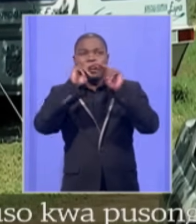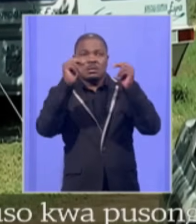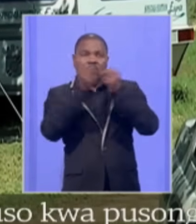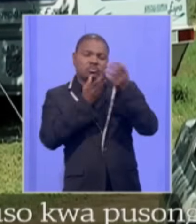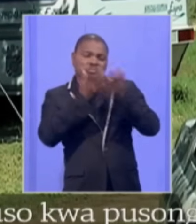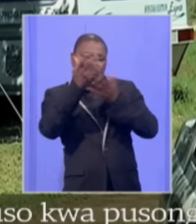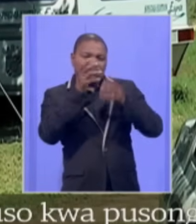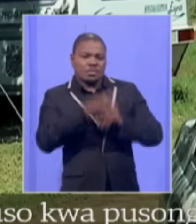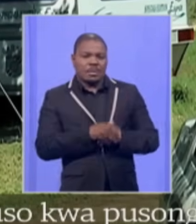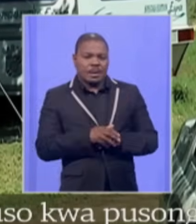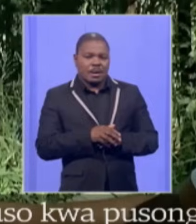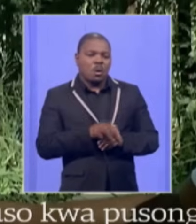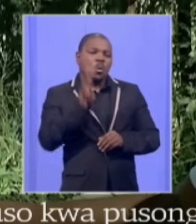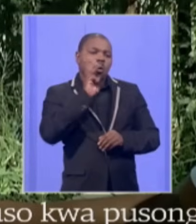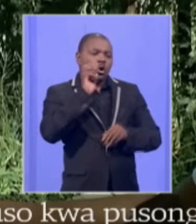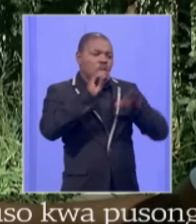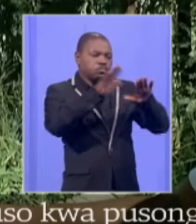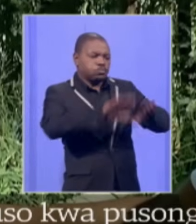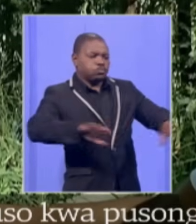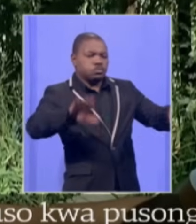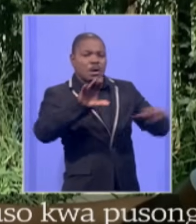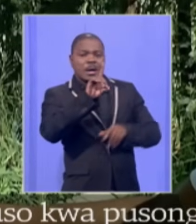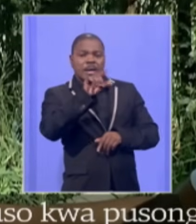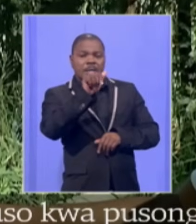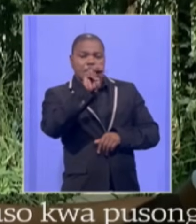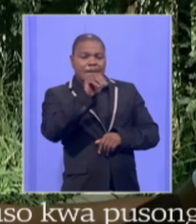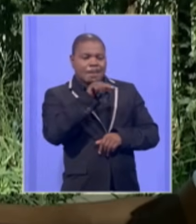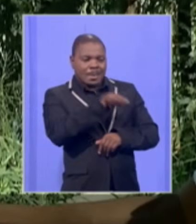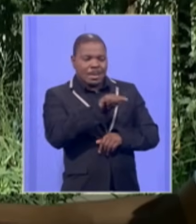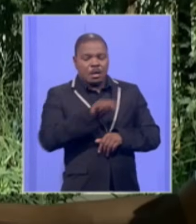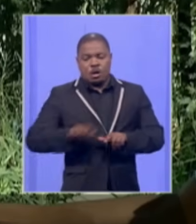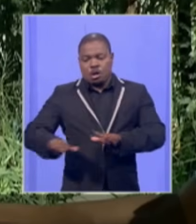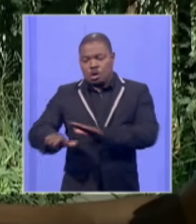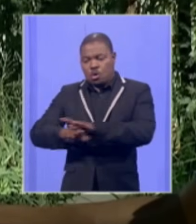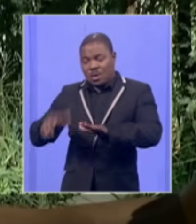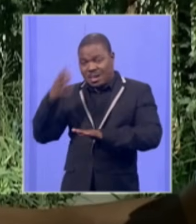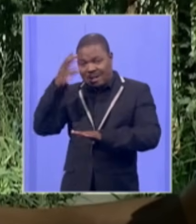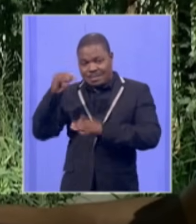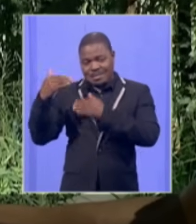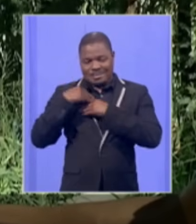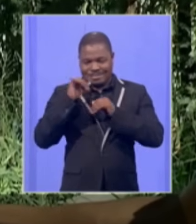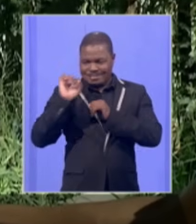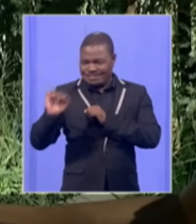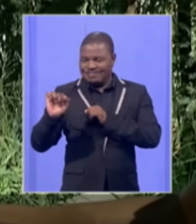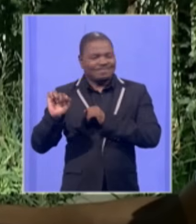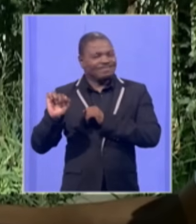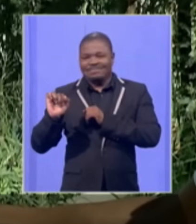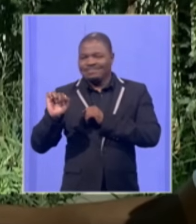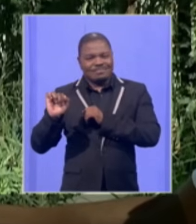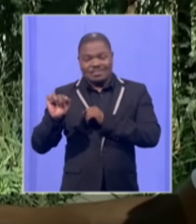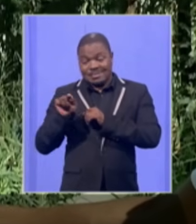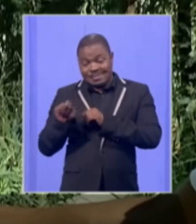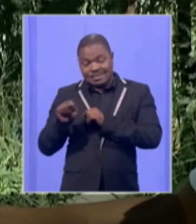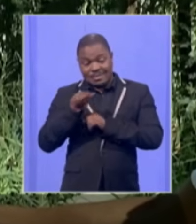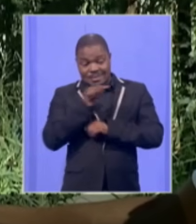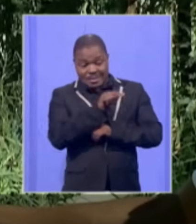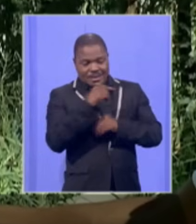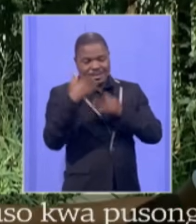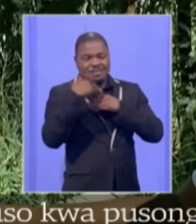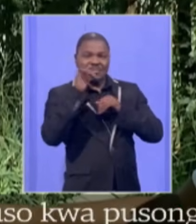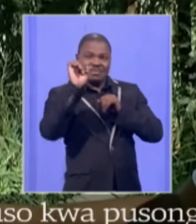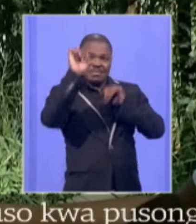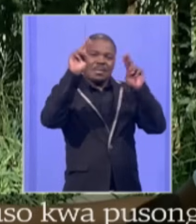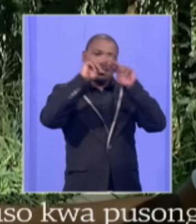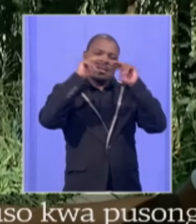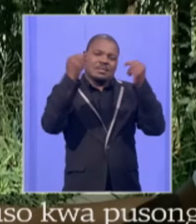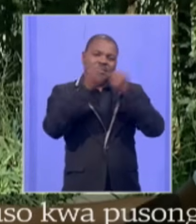ga se maikarabelo a local municipality. Ha se maikarabelo a puso selegae ke maikarabelo a puso e go godimo e itsagaleng ya